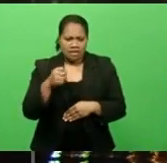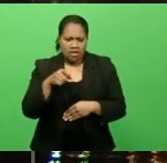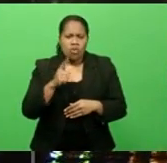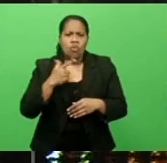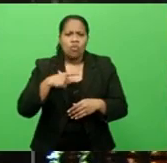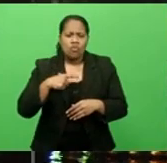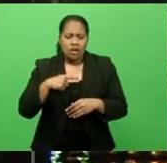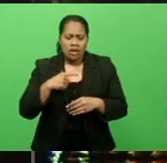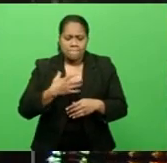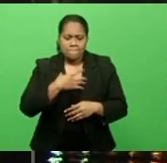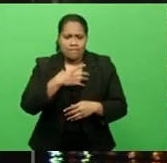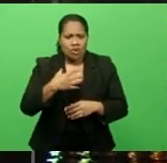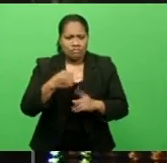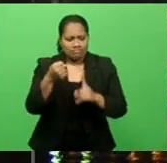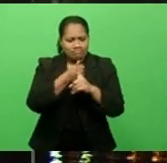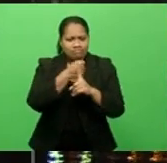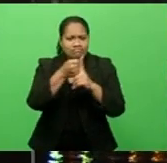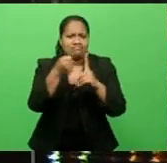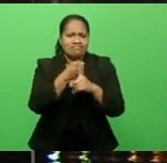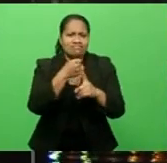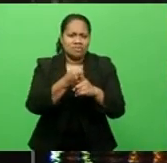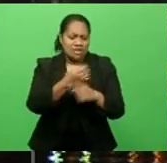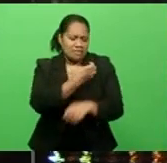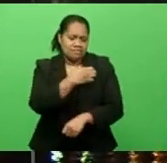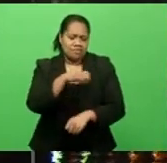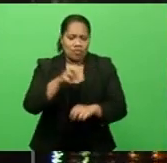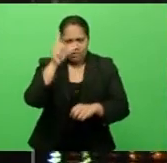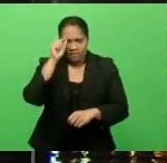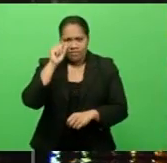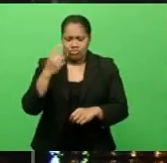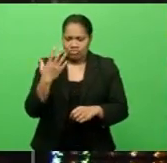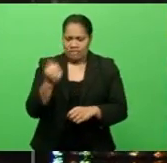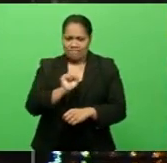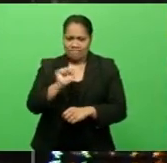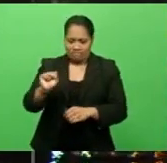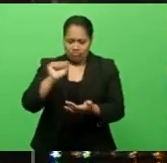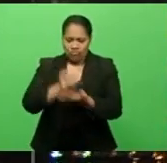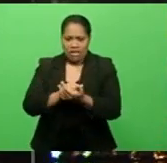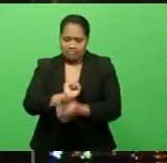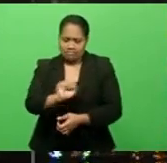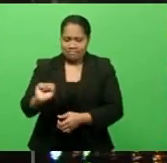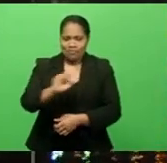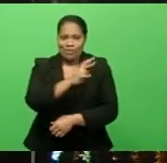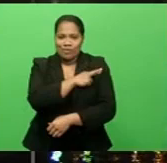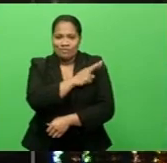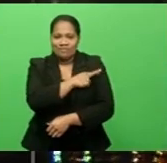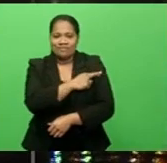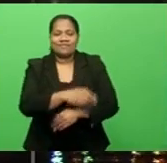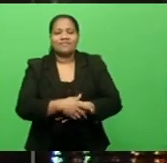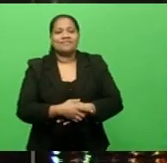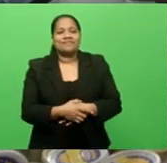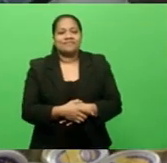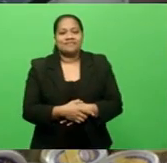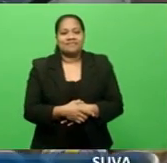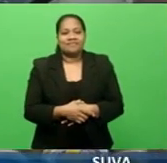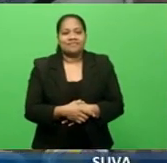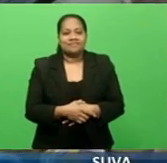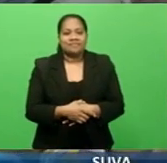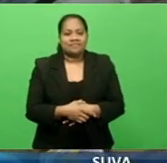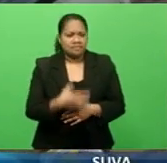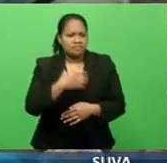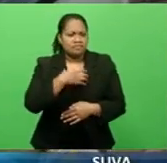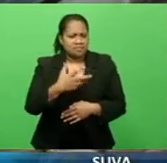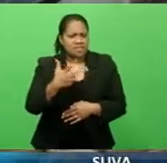and empowered Fijians exercising their rights and responsibilities. Pranita Prakash reports. More than